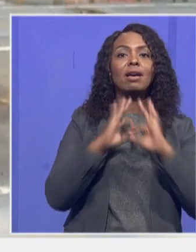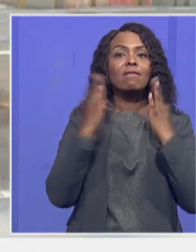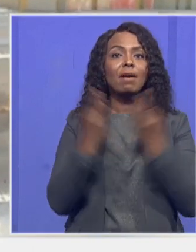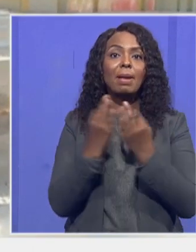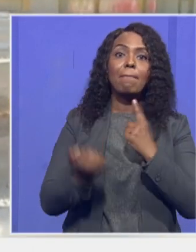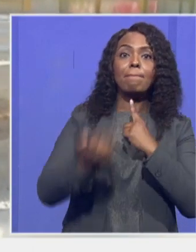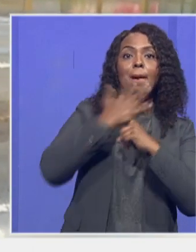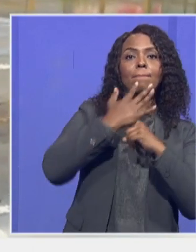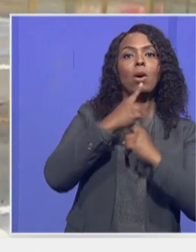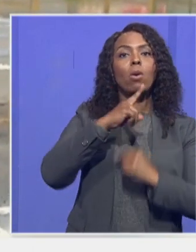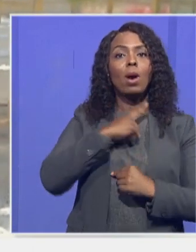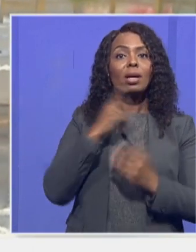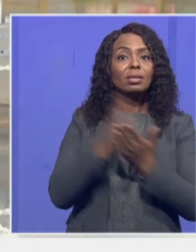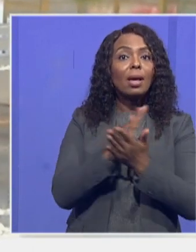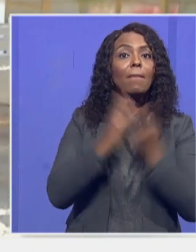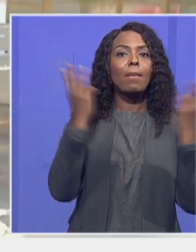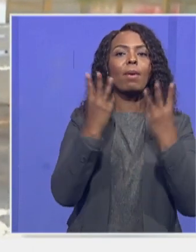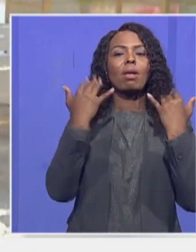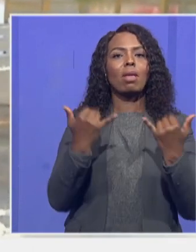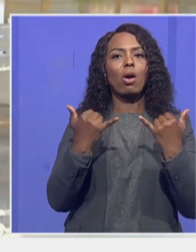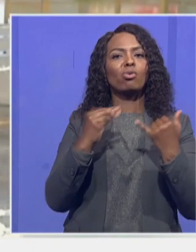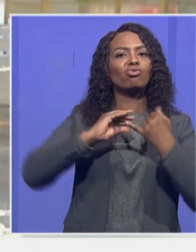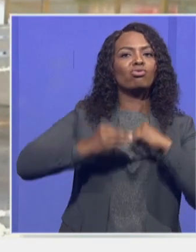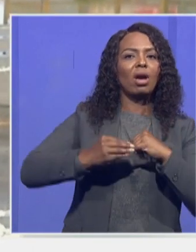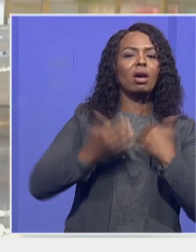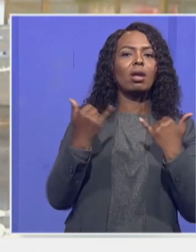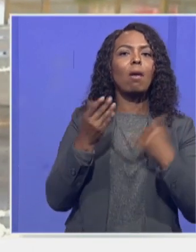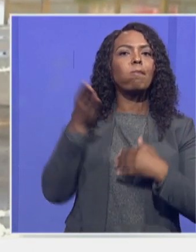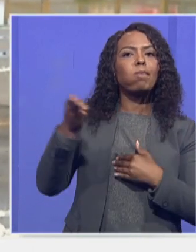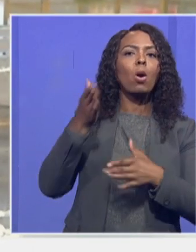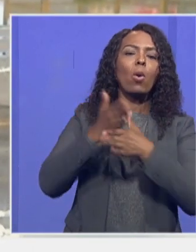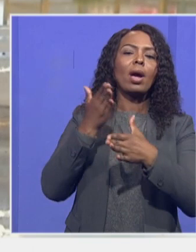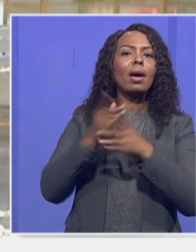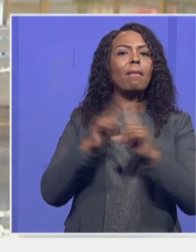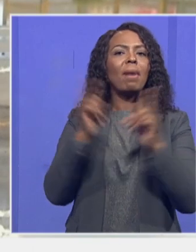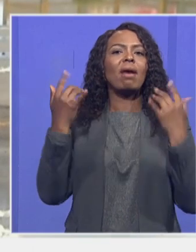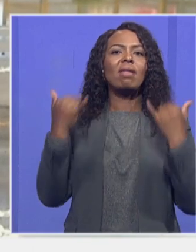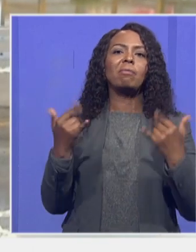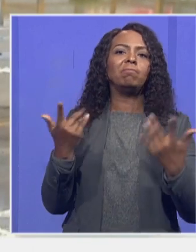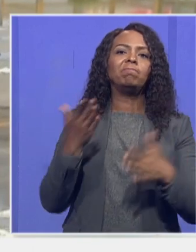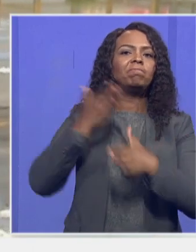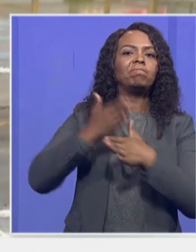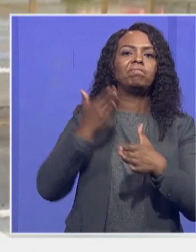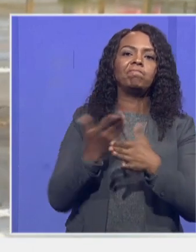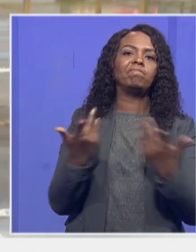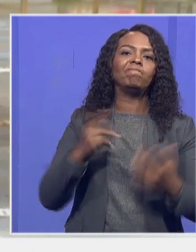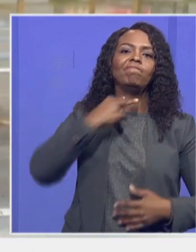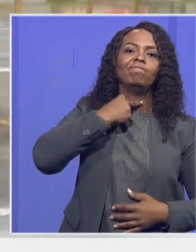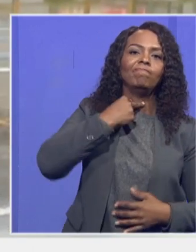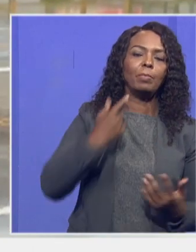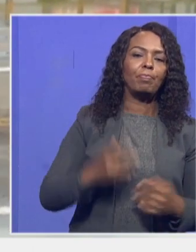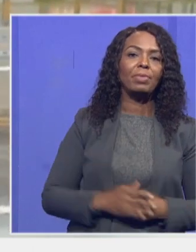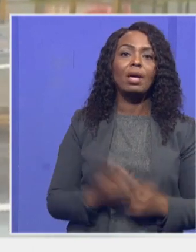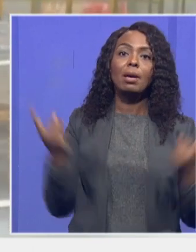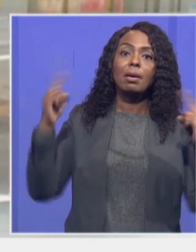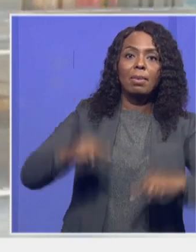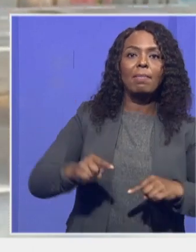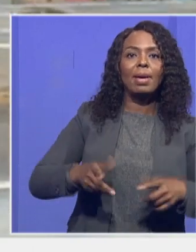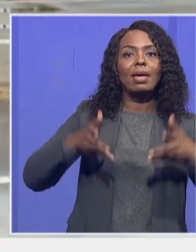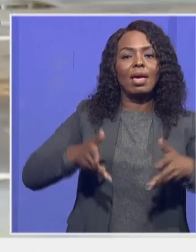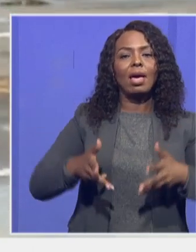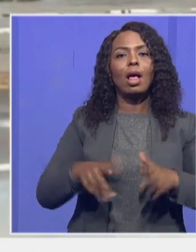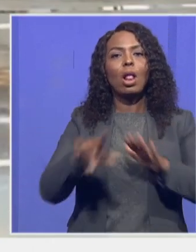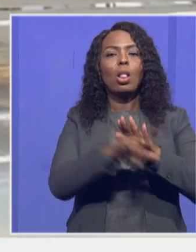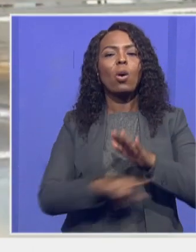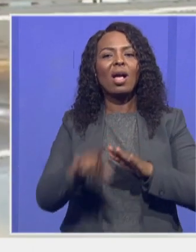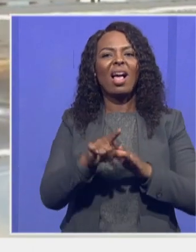Mkolisi, because there are people who are supposed to be at work today who are not at work today. I mean, coming here, we went through a local